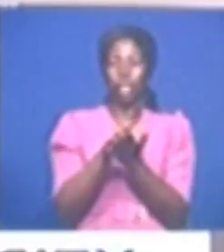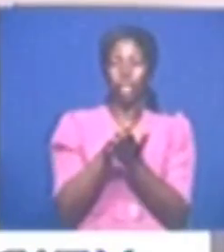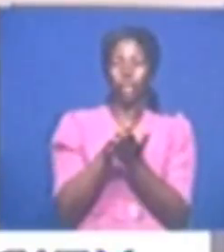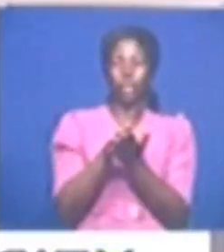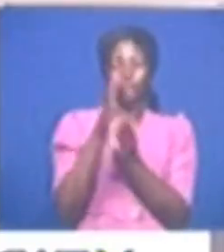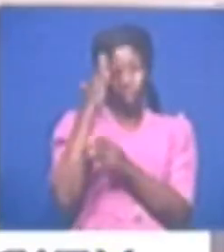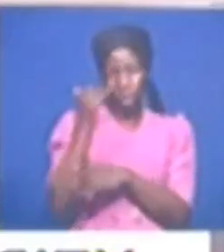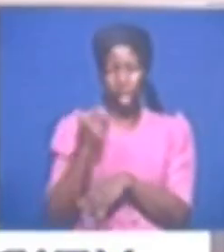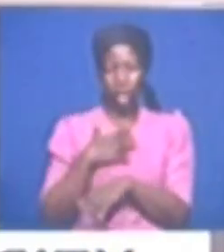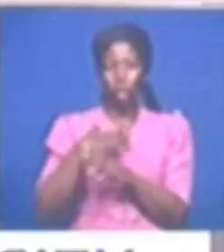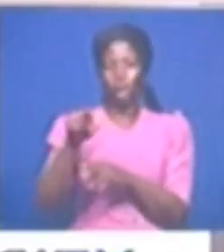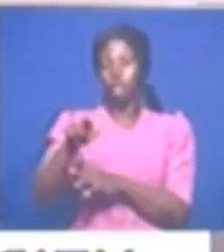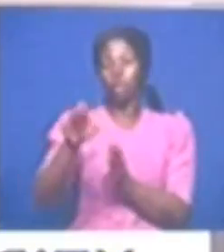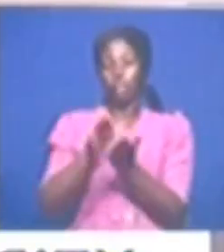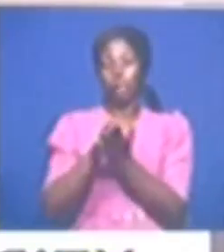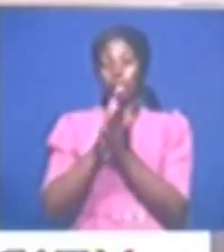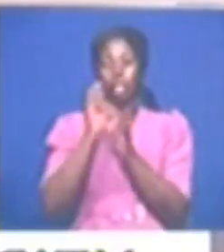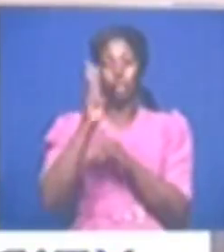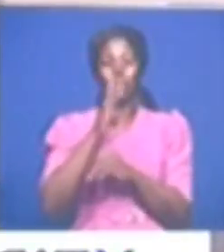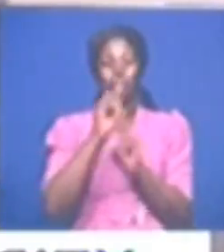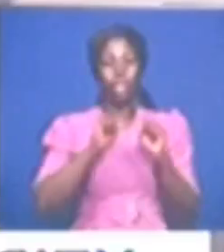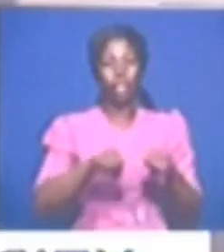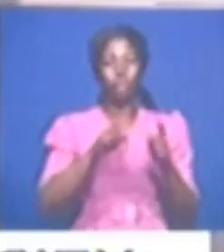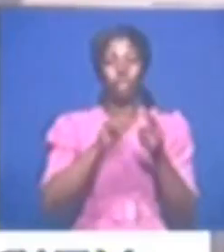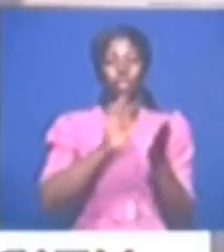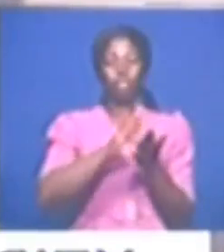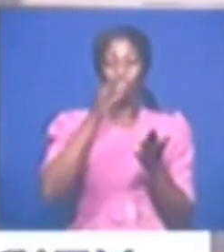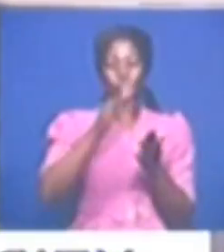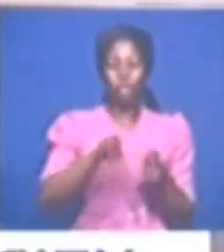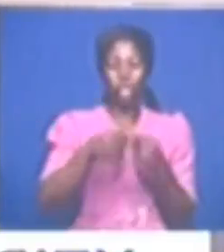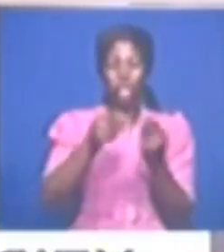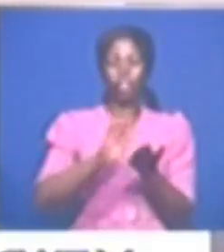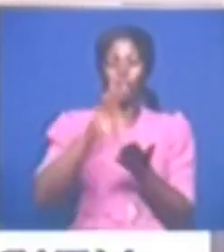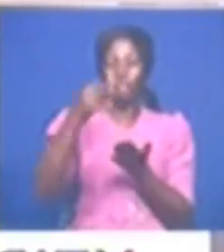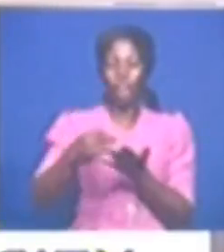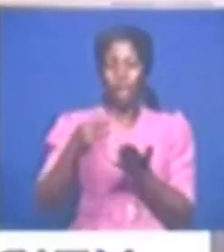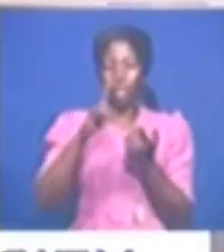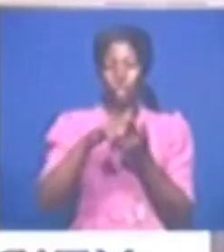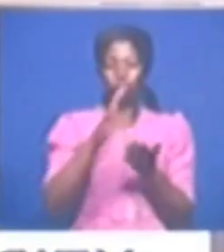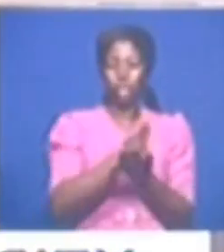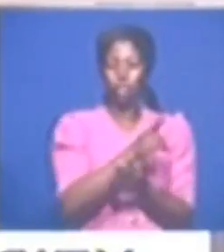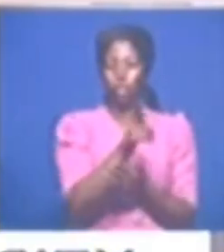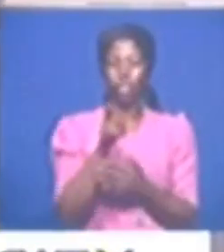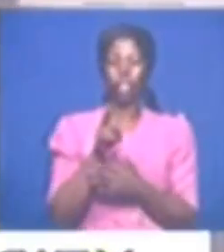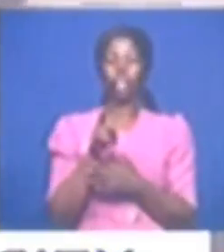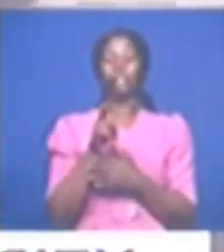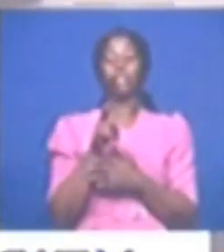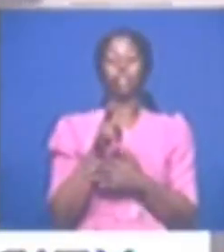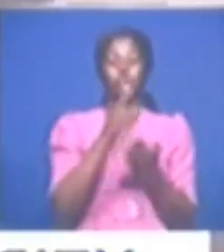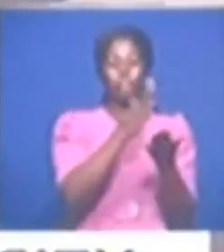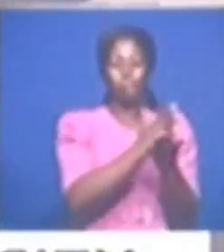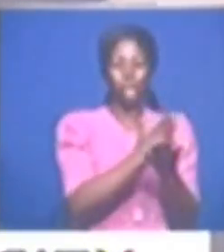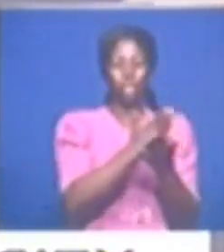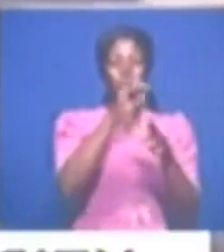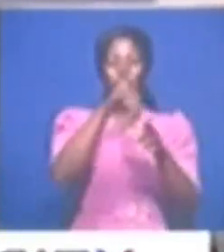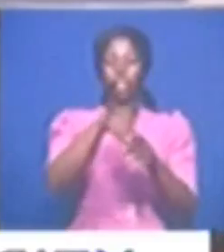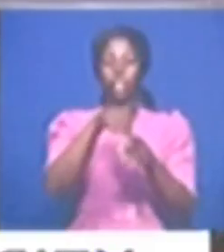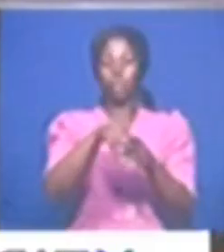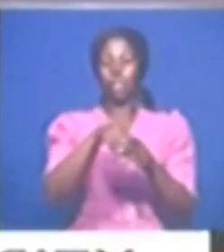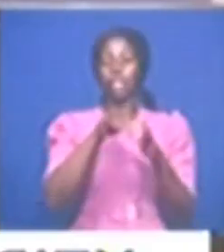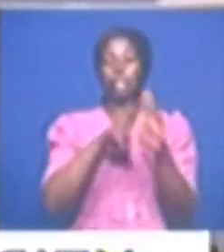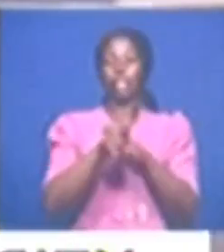because our local banks will be able to fund some of these portions of the investments in